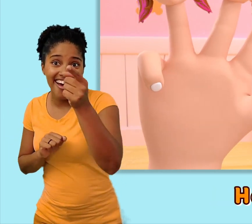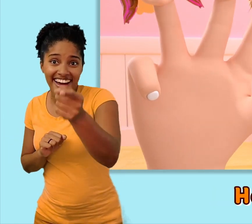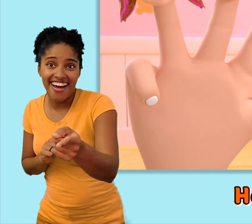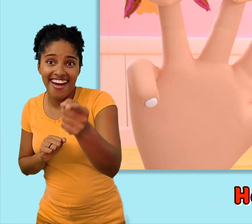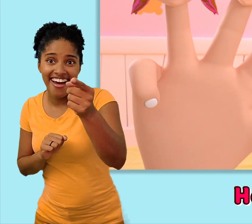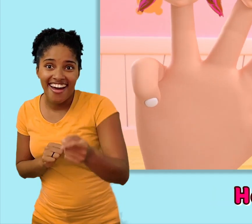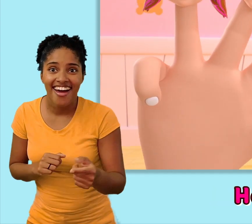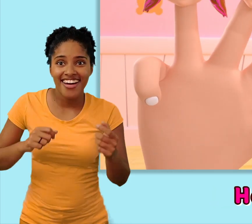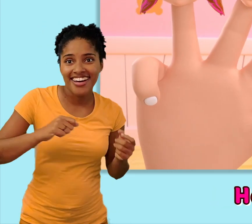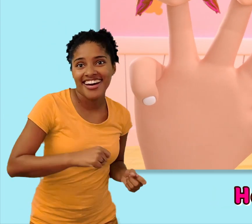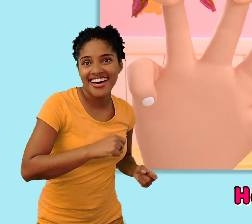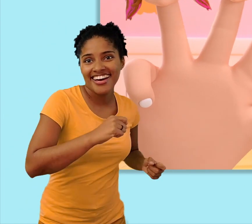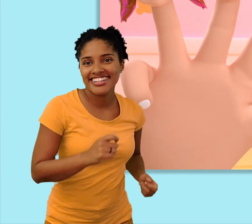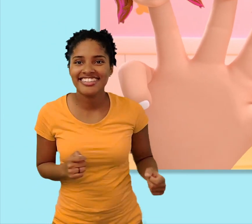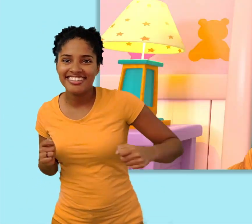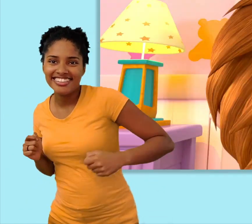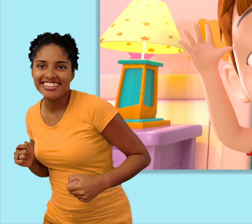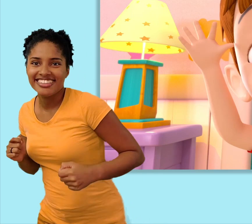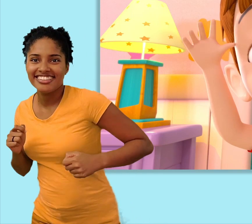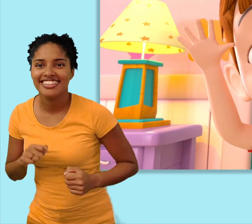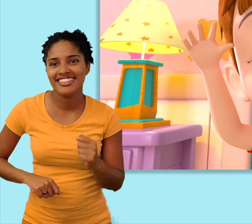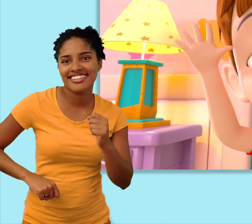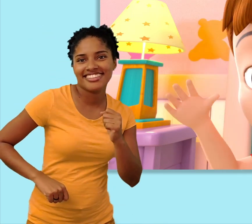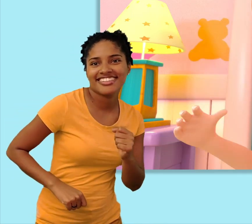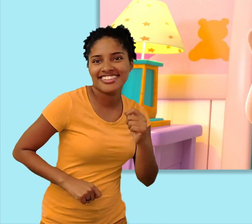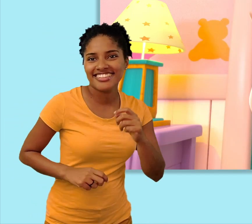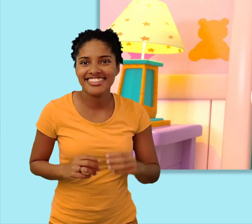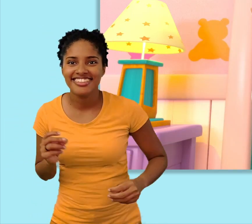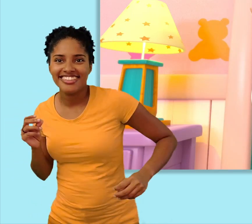am, how do you do?